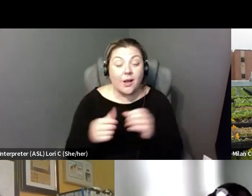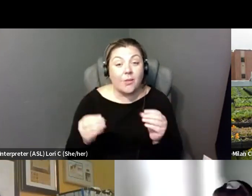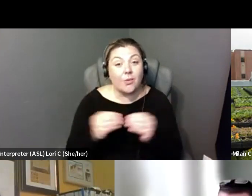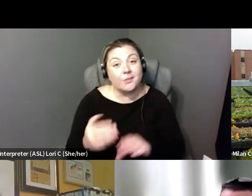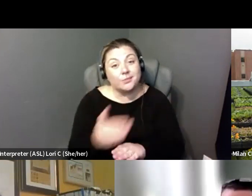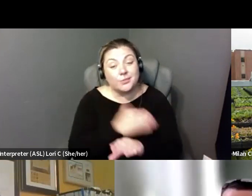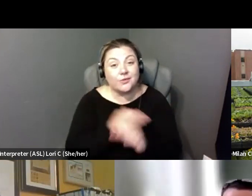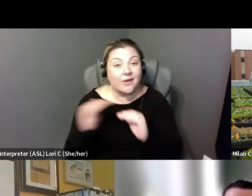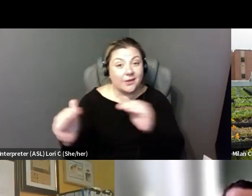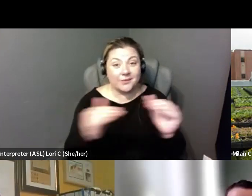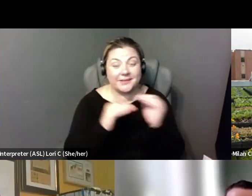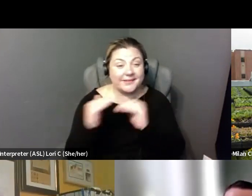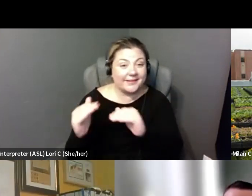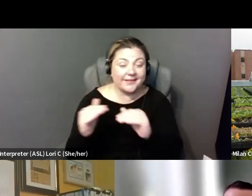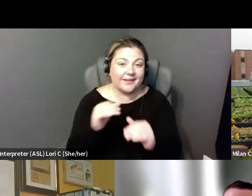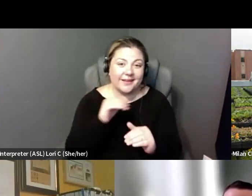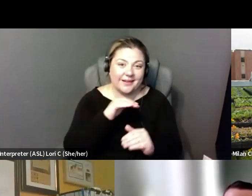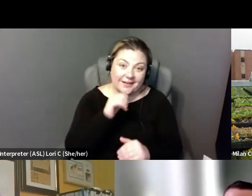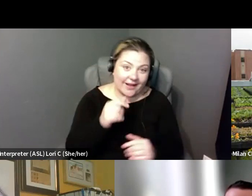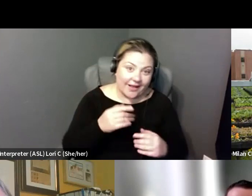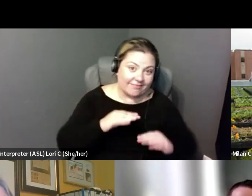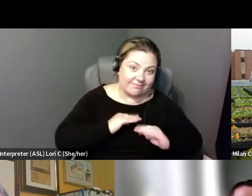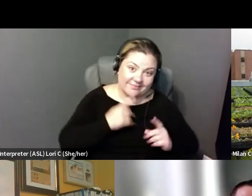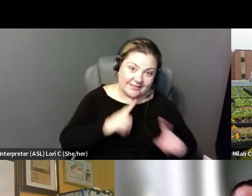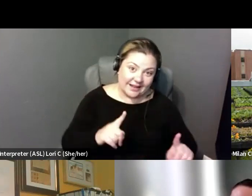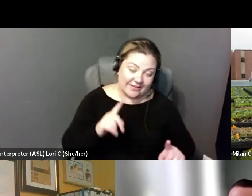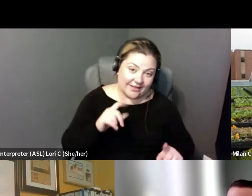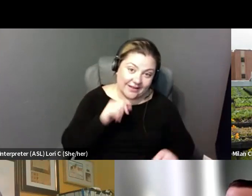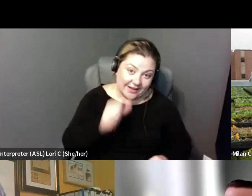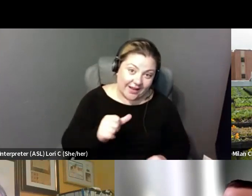nowhere near a destination. No, gosh, no.